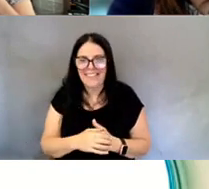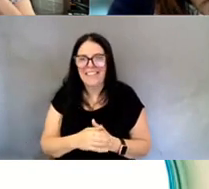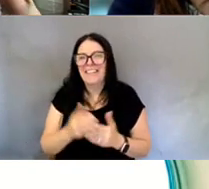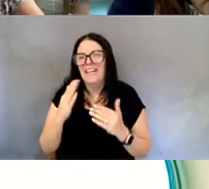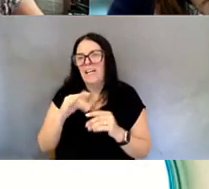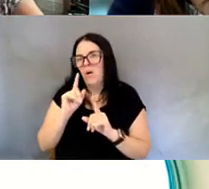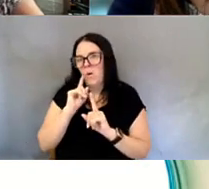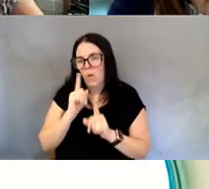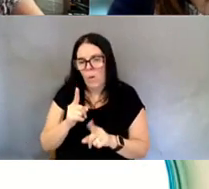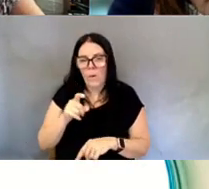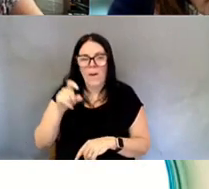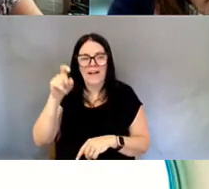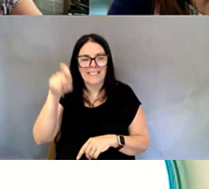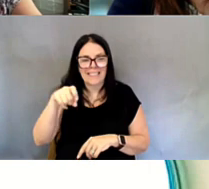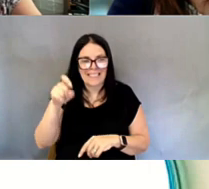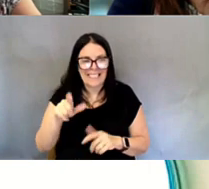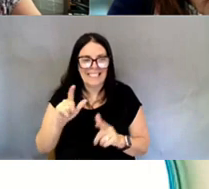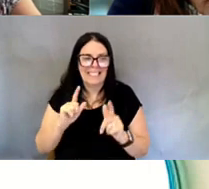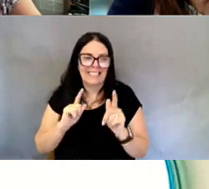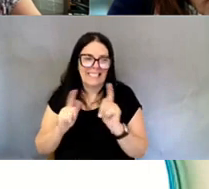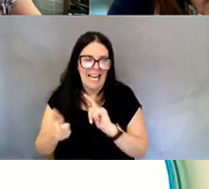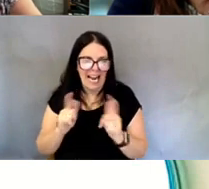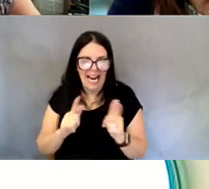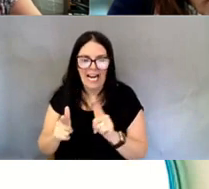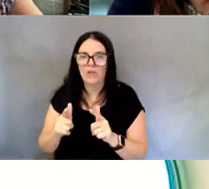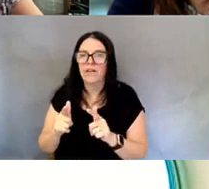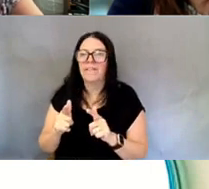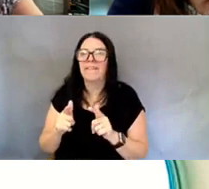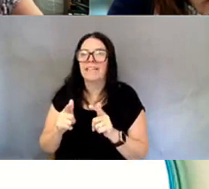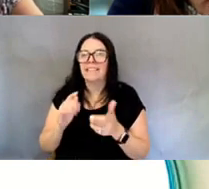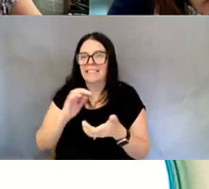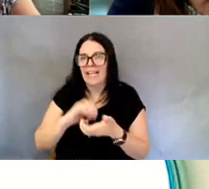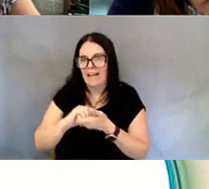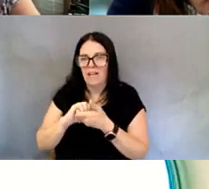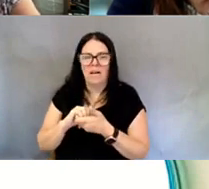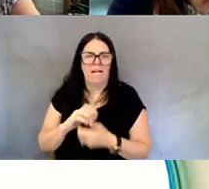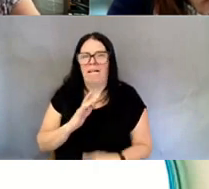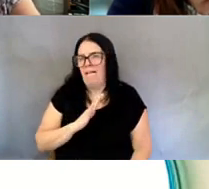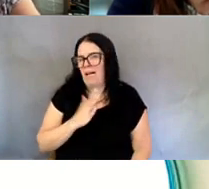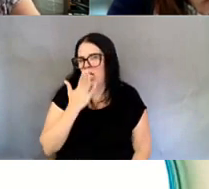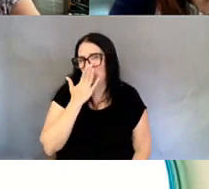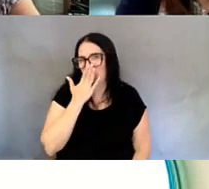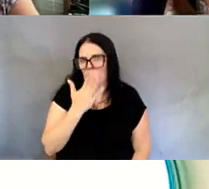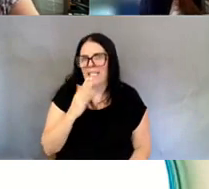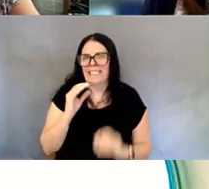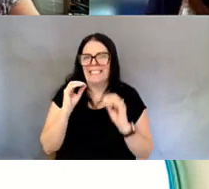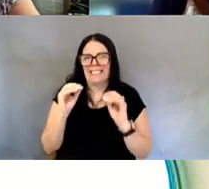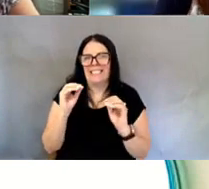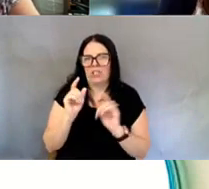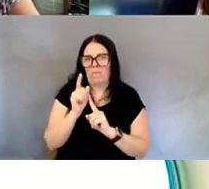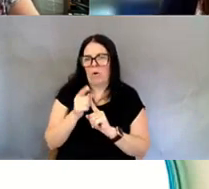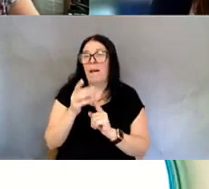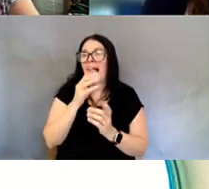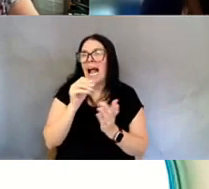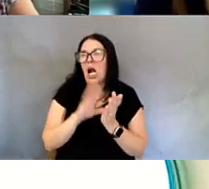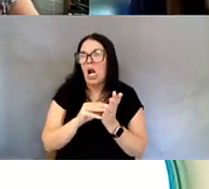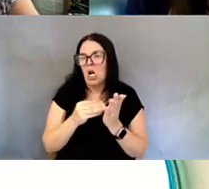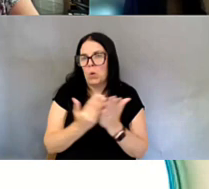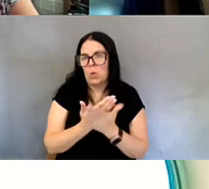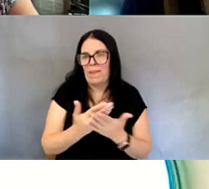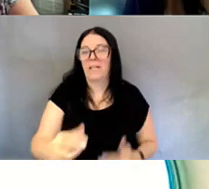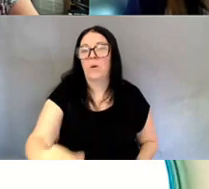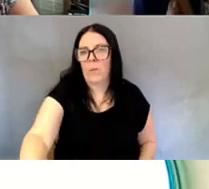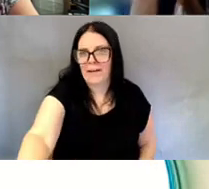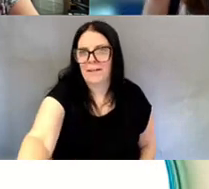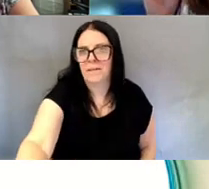Goals, needs, interactive, scaffolding. Oh, such great teaching moments and learning new things.